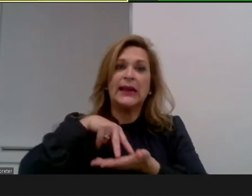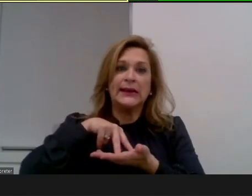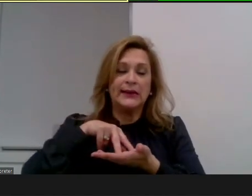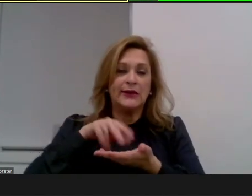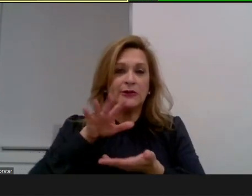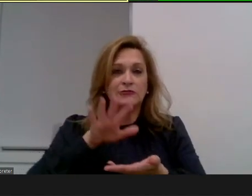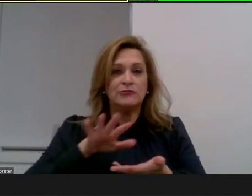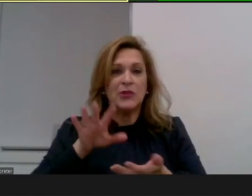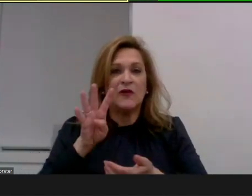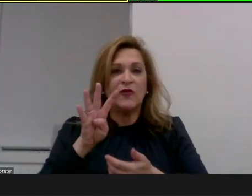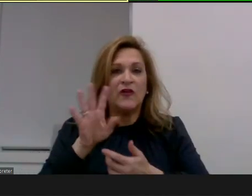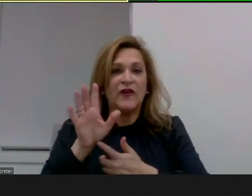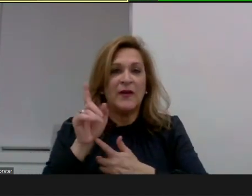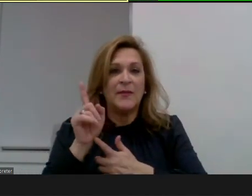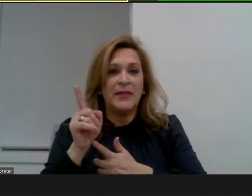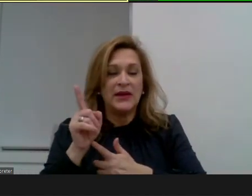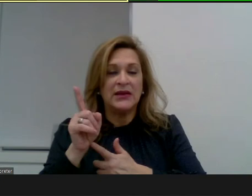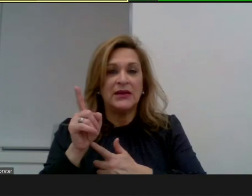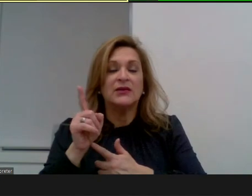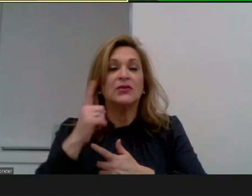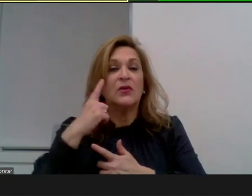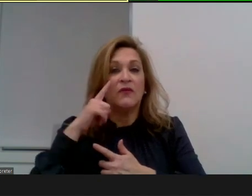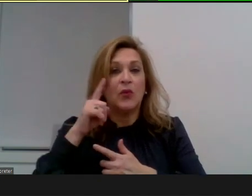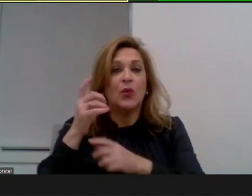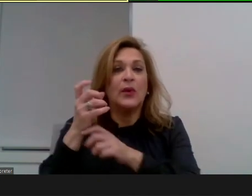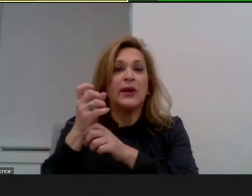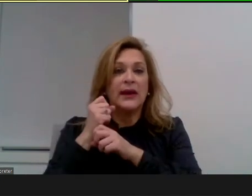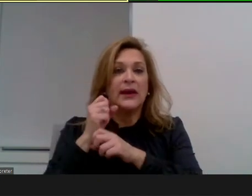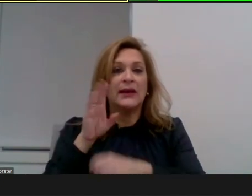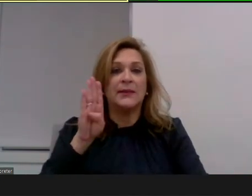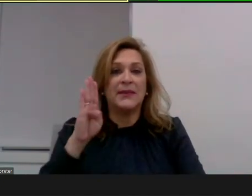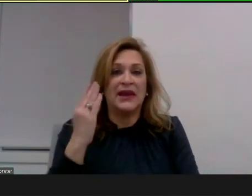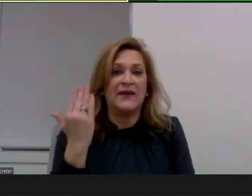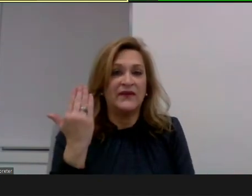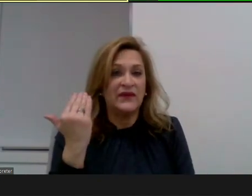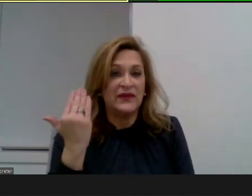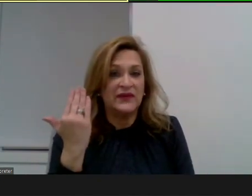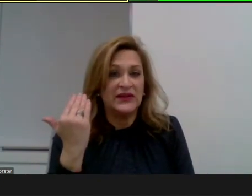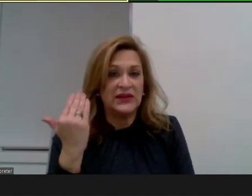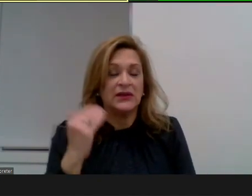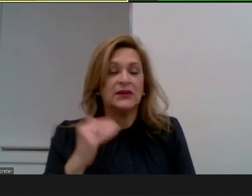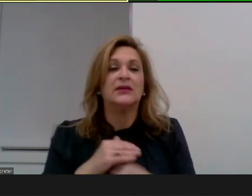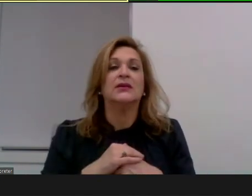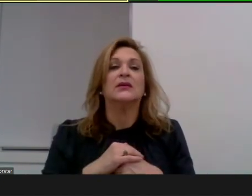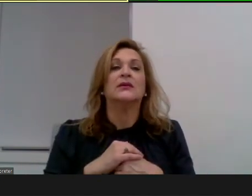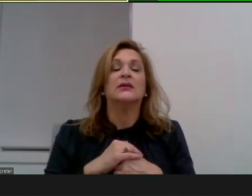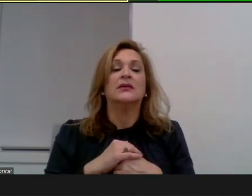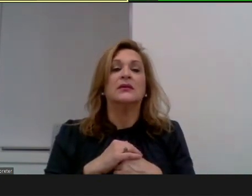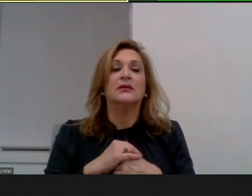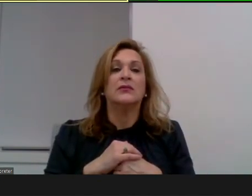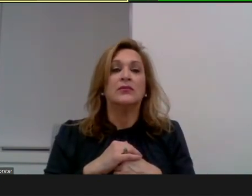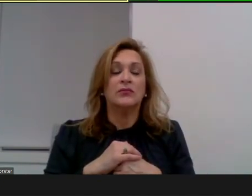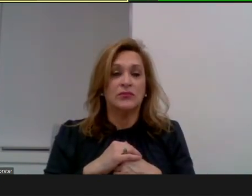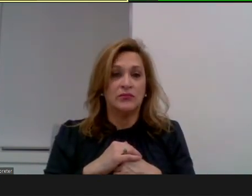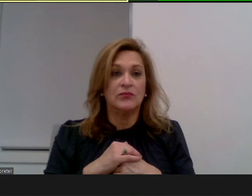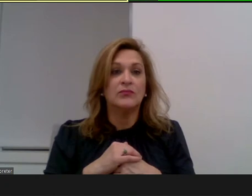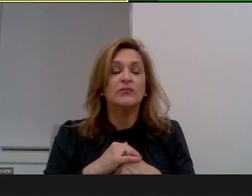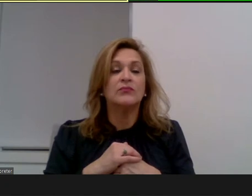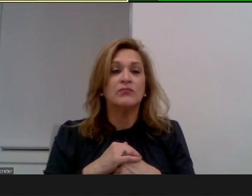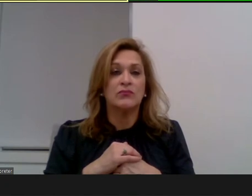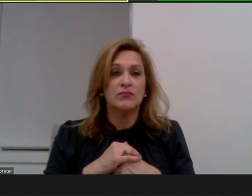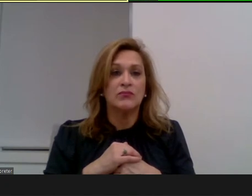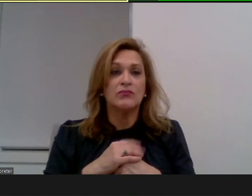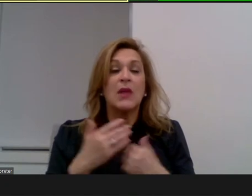minutes before we get a B-15. And while the other buses,